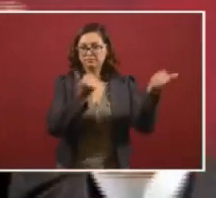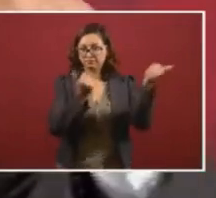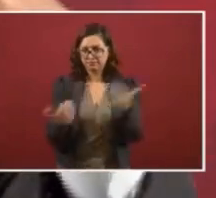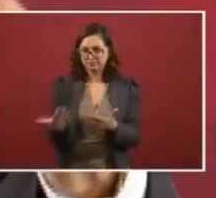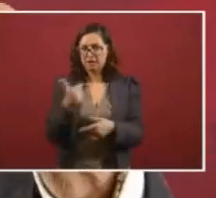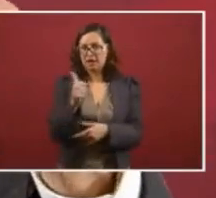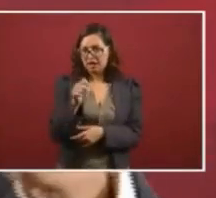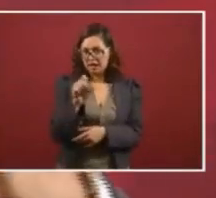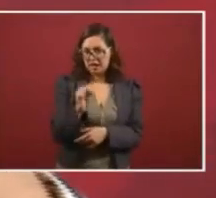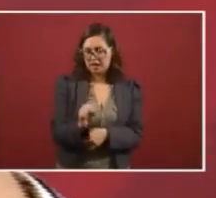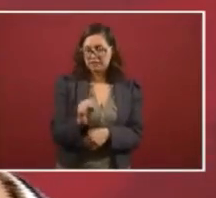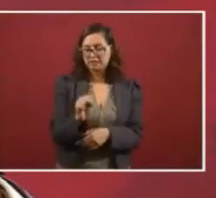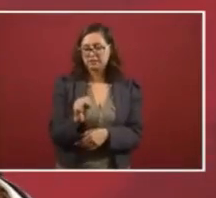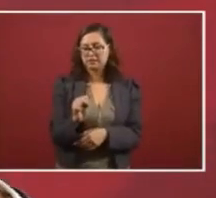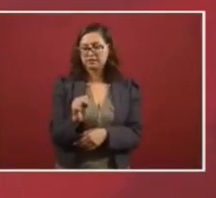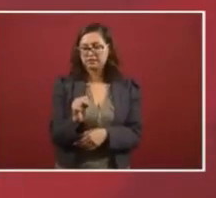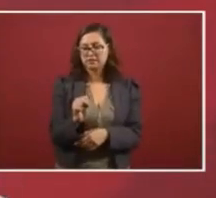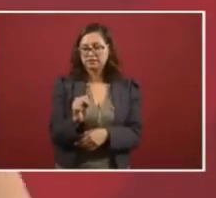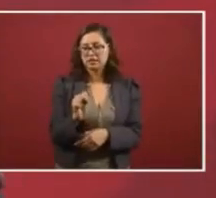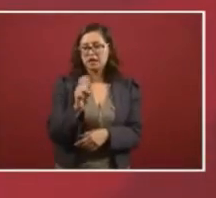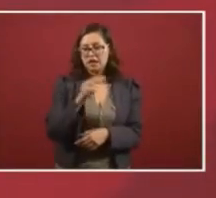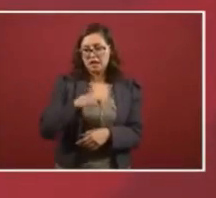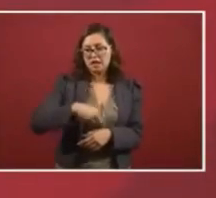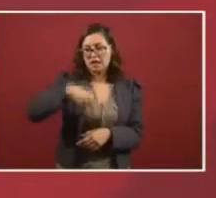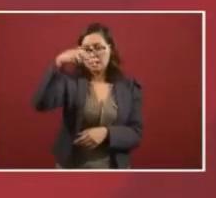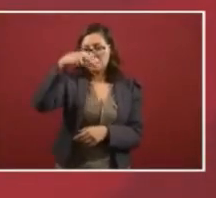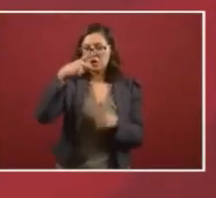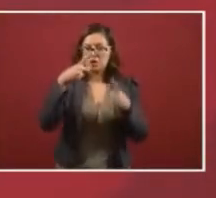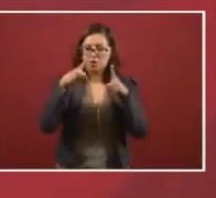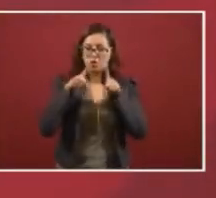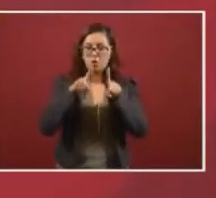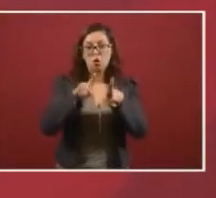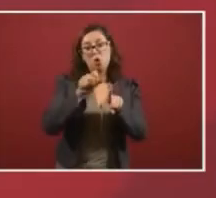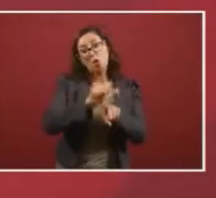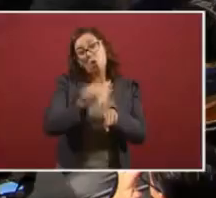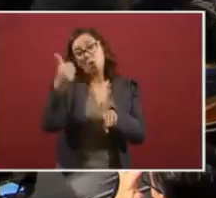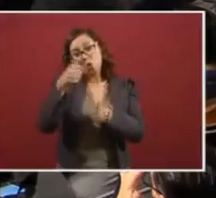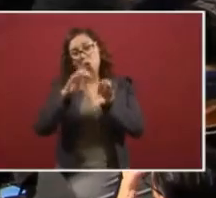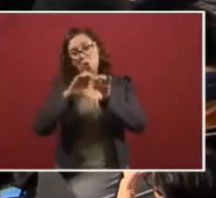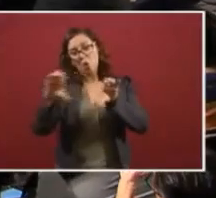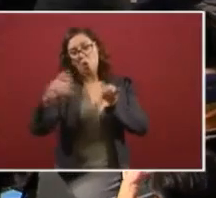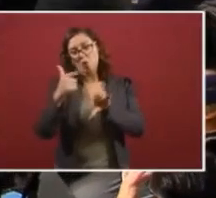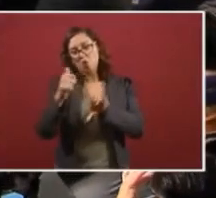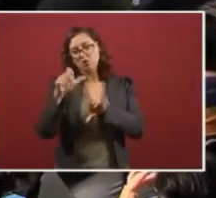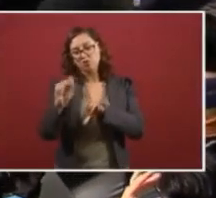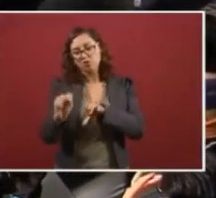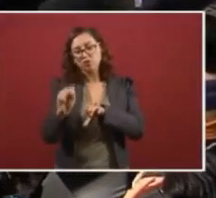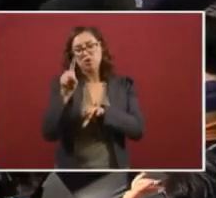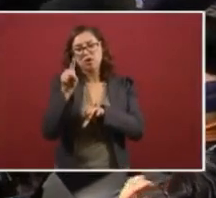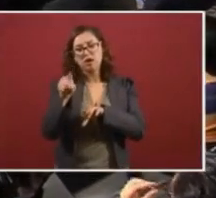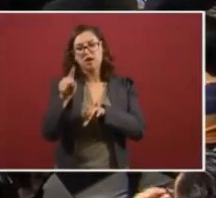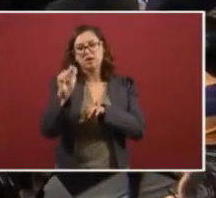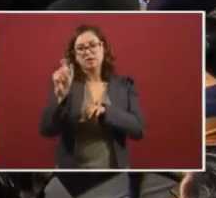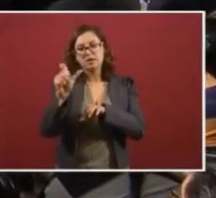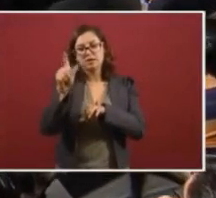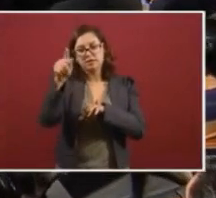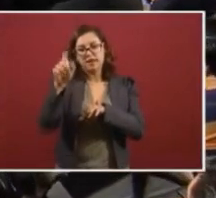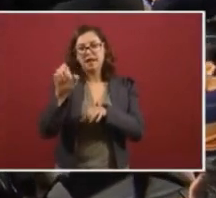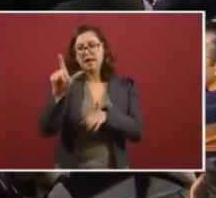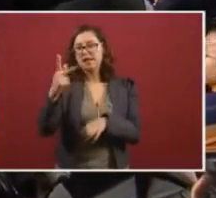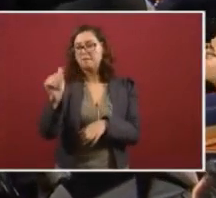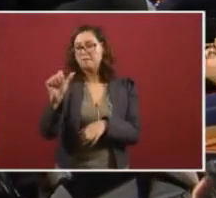contracted, and in the north they had a gas duct from a company of